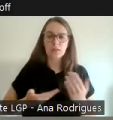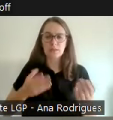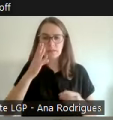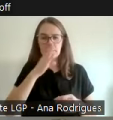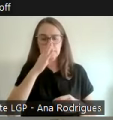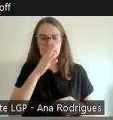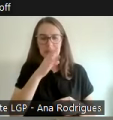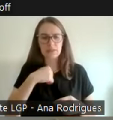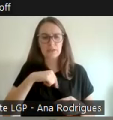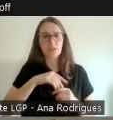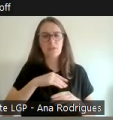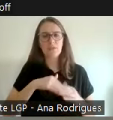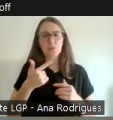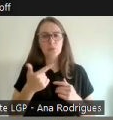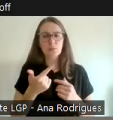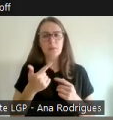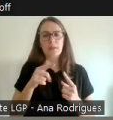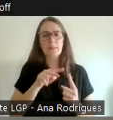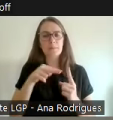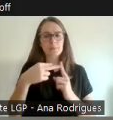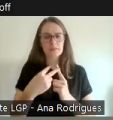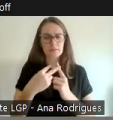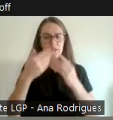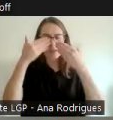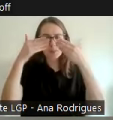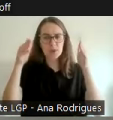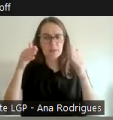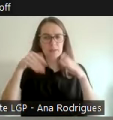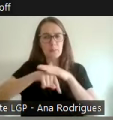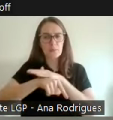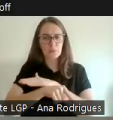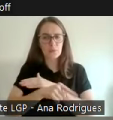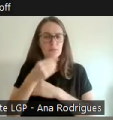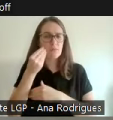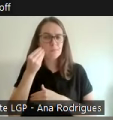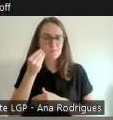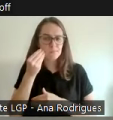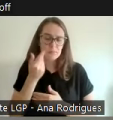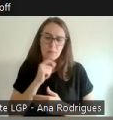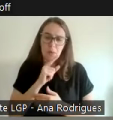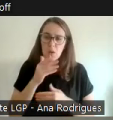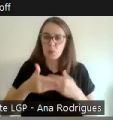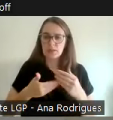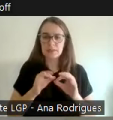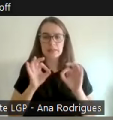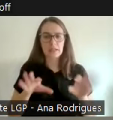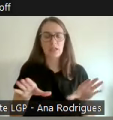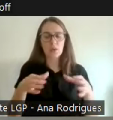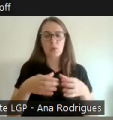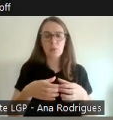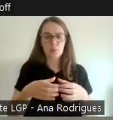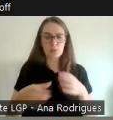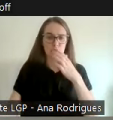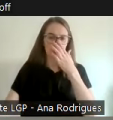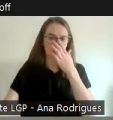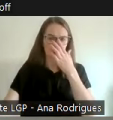a huge group, but especially in classrooms, it's a very good approach to train